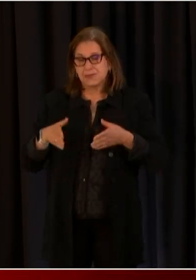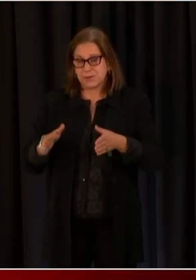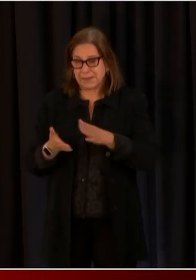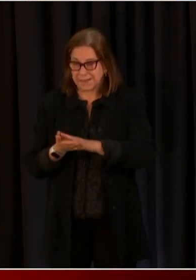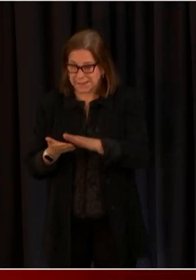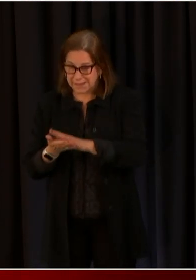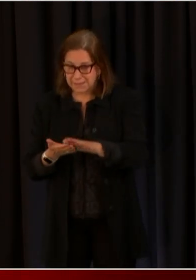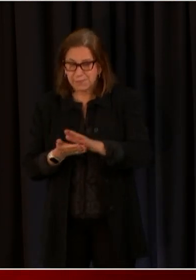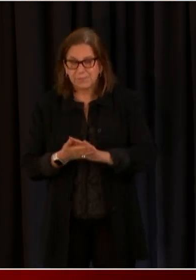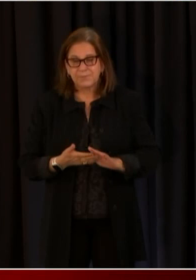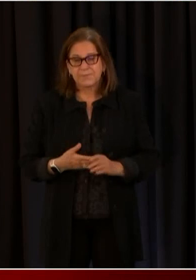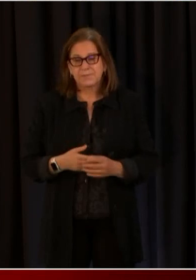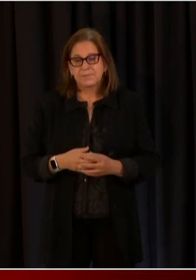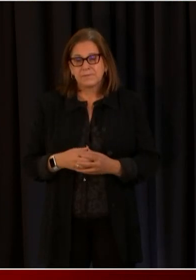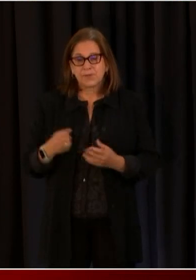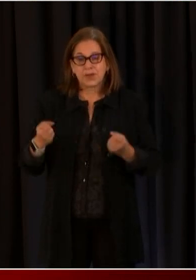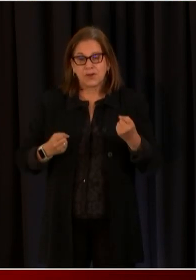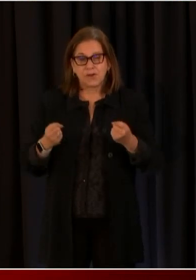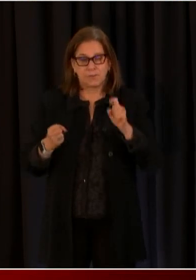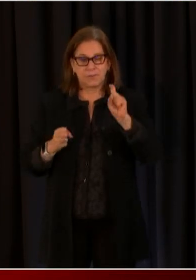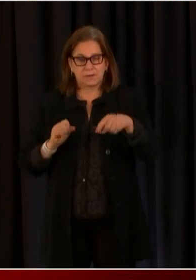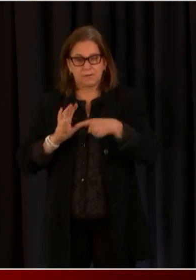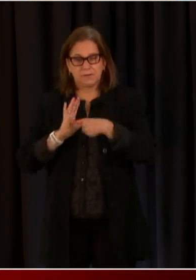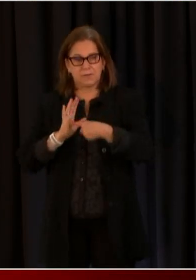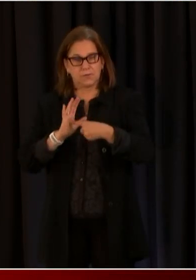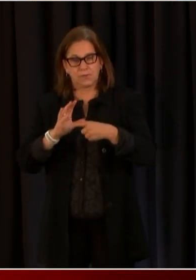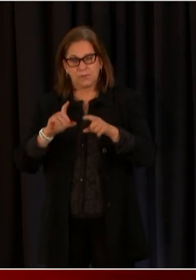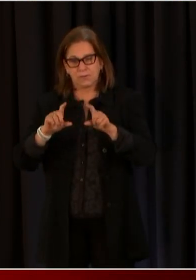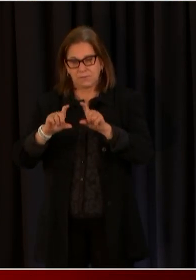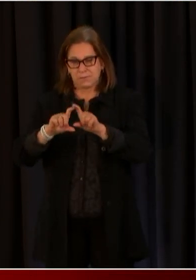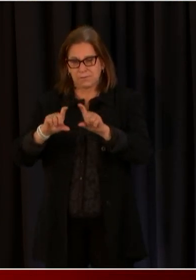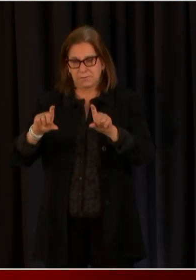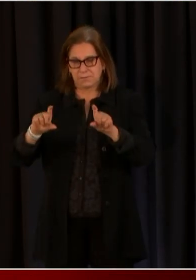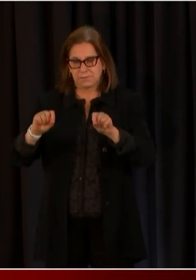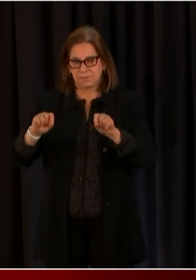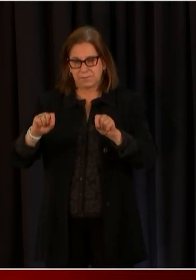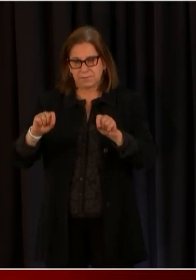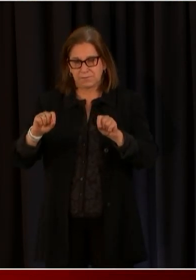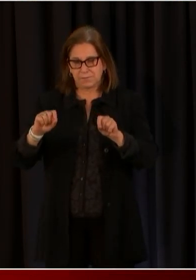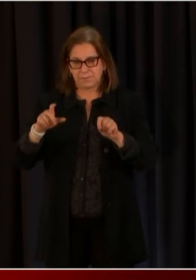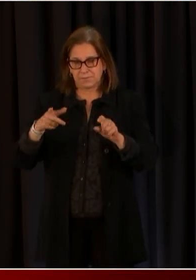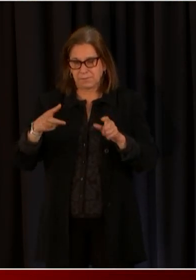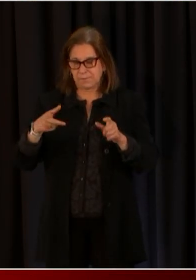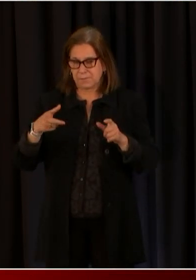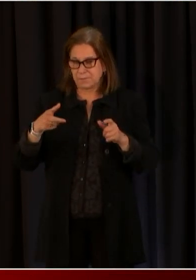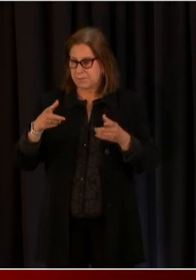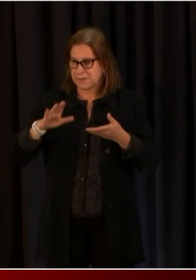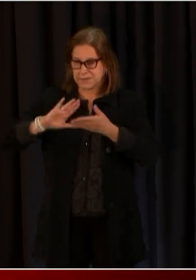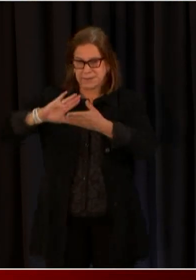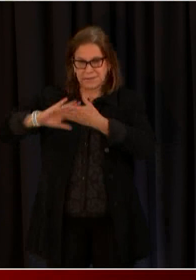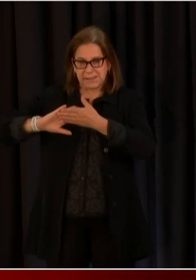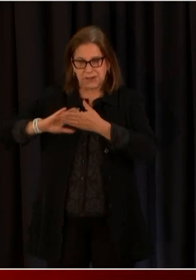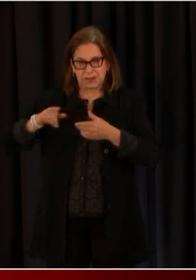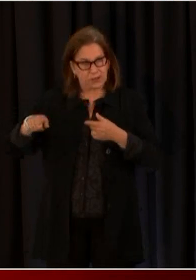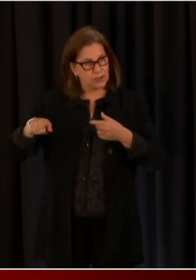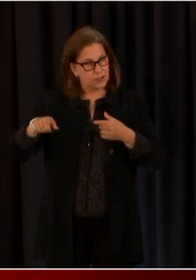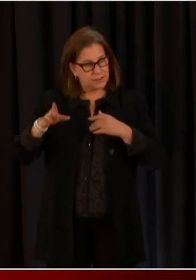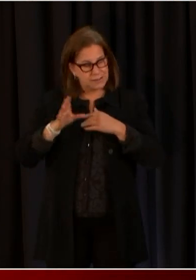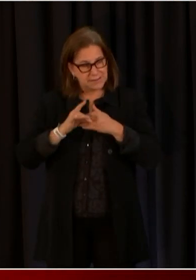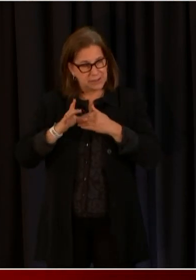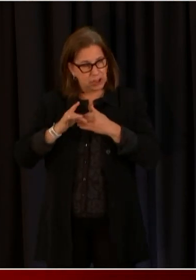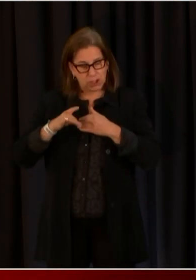enforcement. Vehicles must display a valid DC registration and inspection